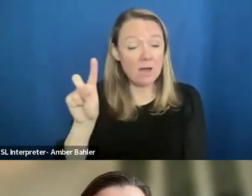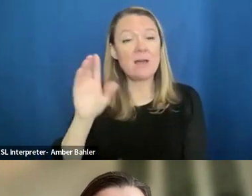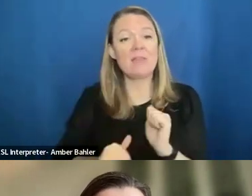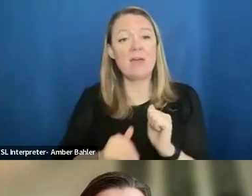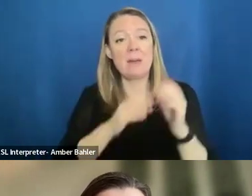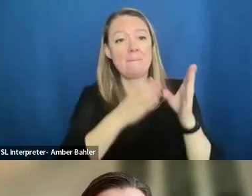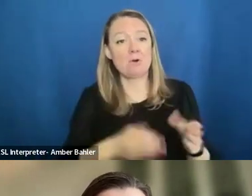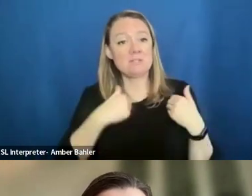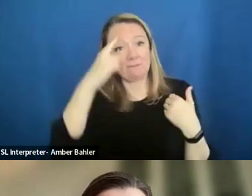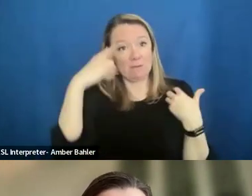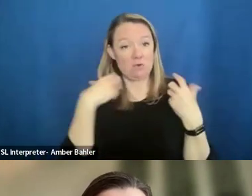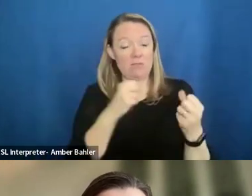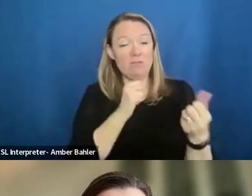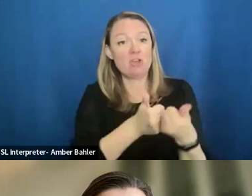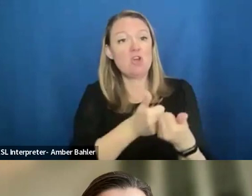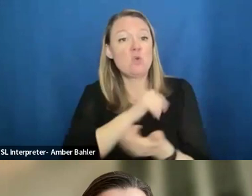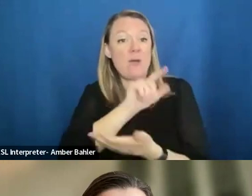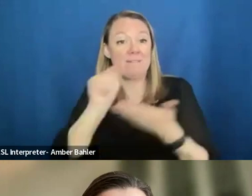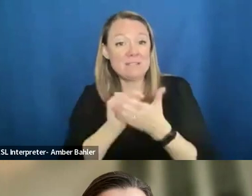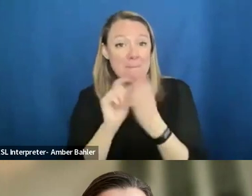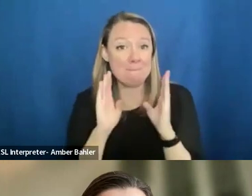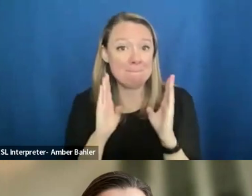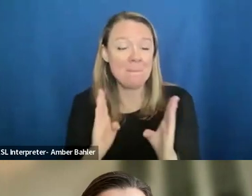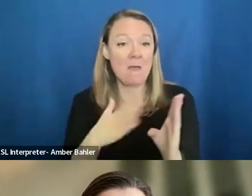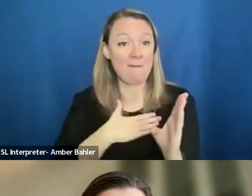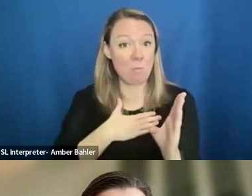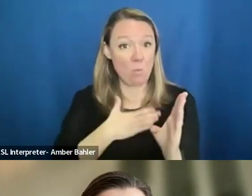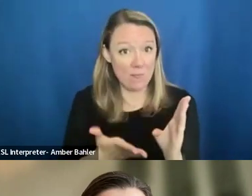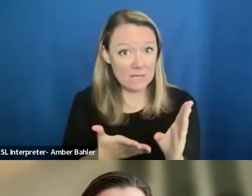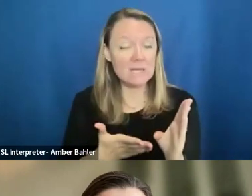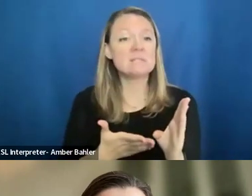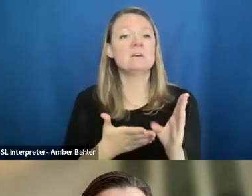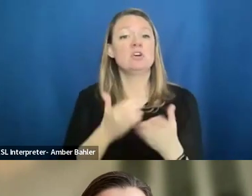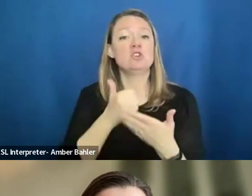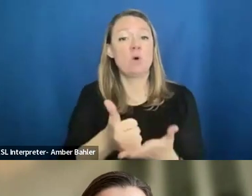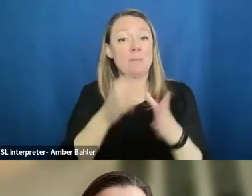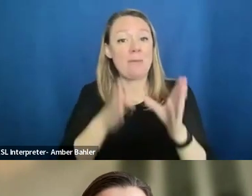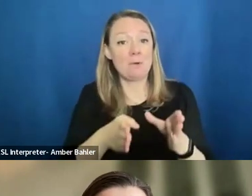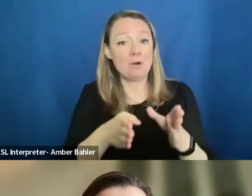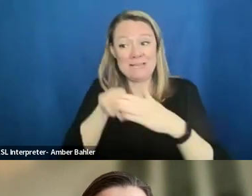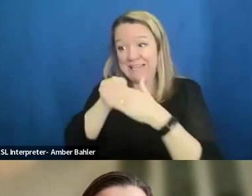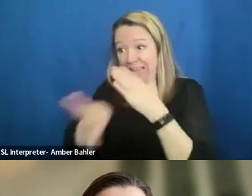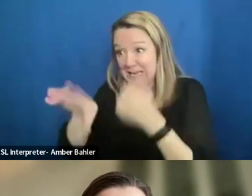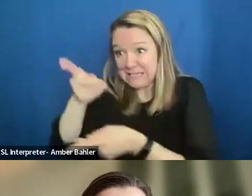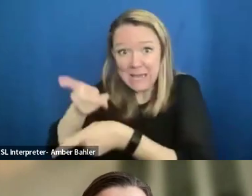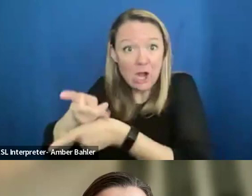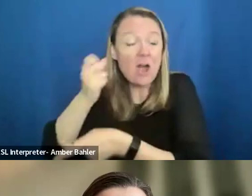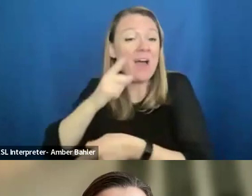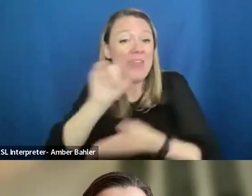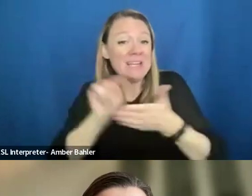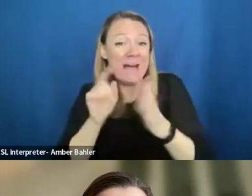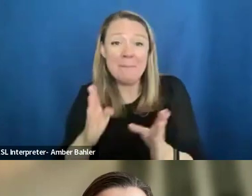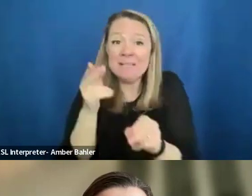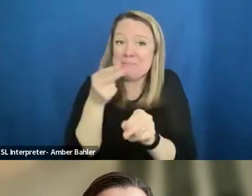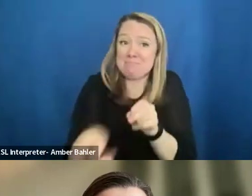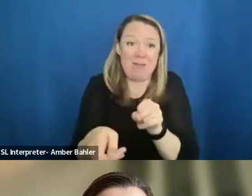challenge. You have a window of willingness to get somebody into care, and it is brief and fleeting. And that is especially true. You've